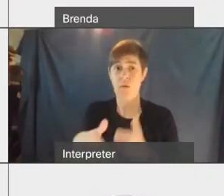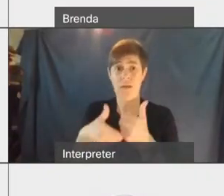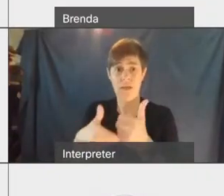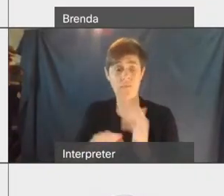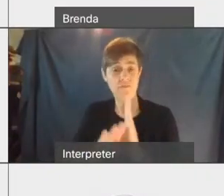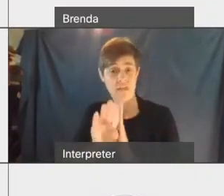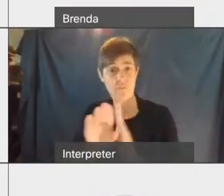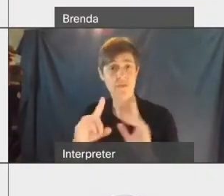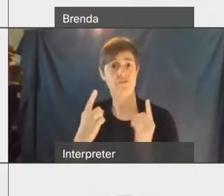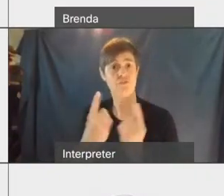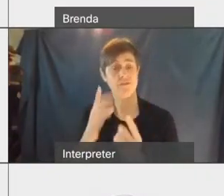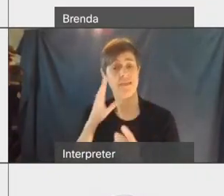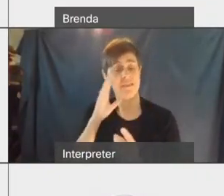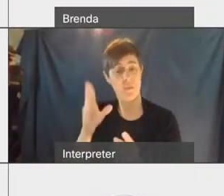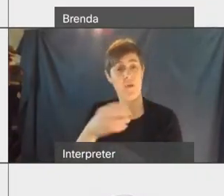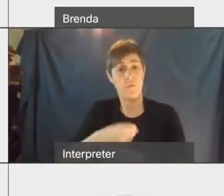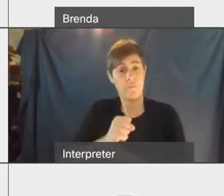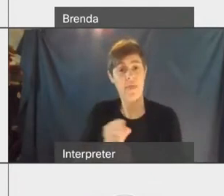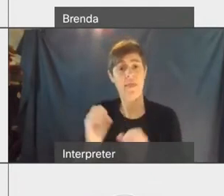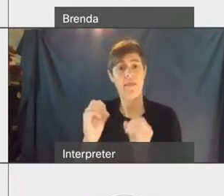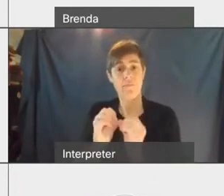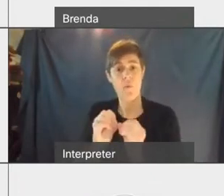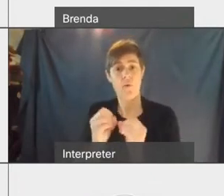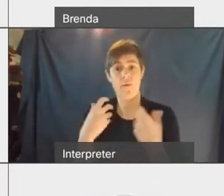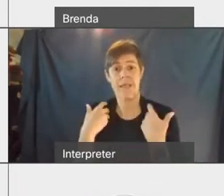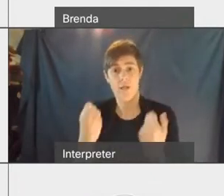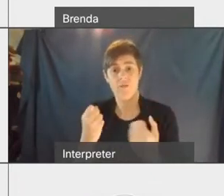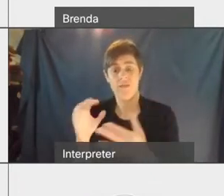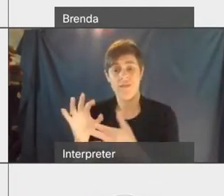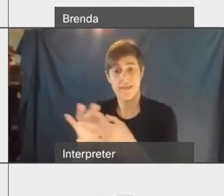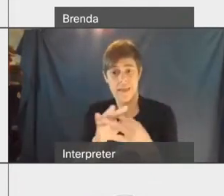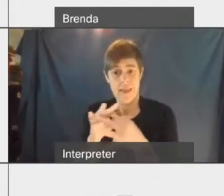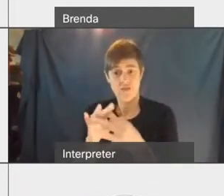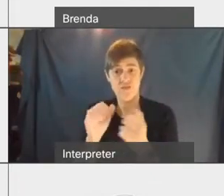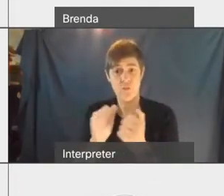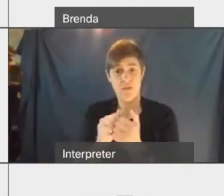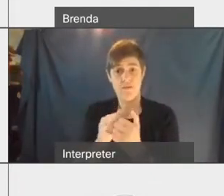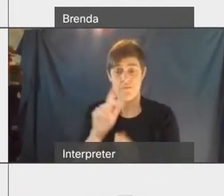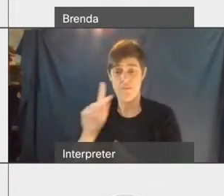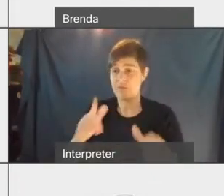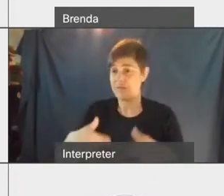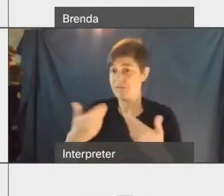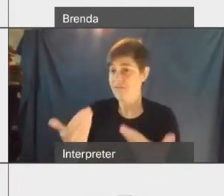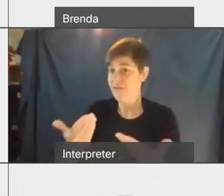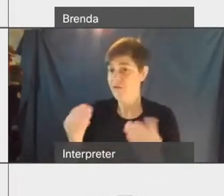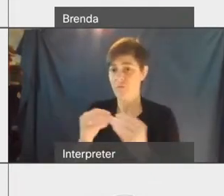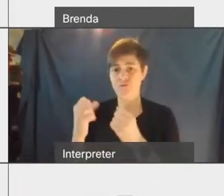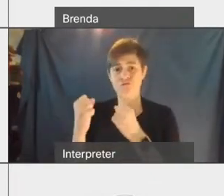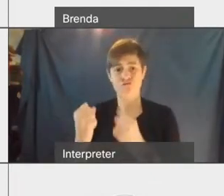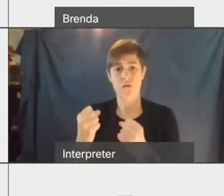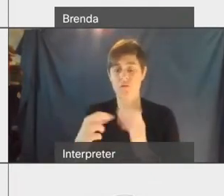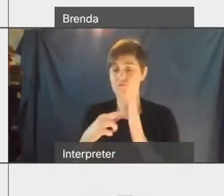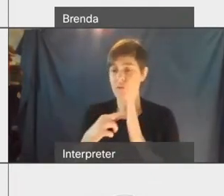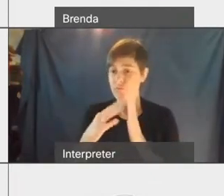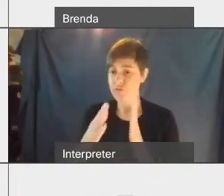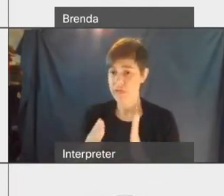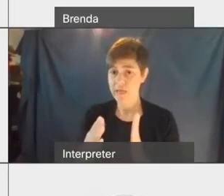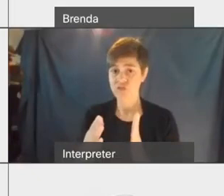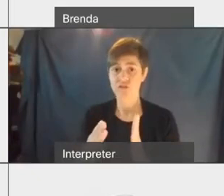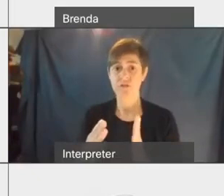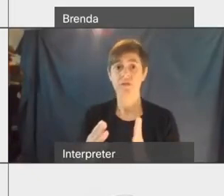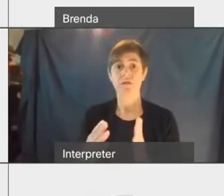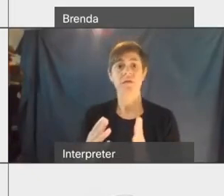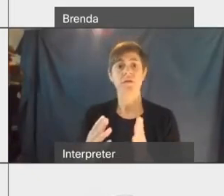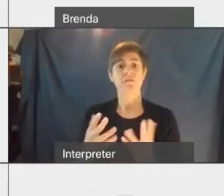districts that will lead to healthier connections to the residents, a stronger representation to better public policy for